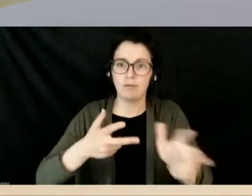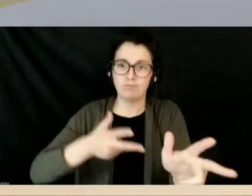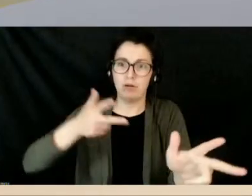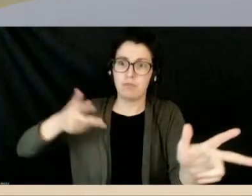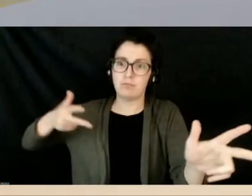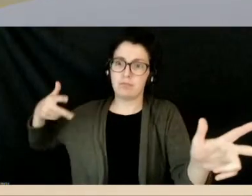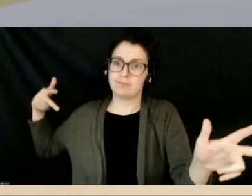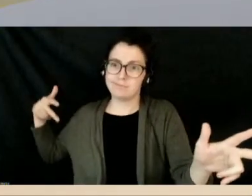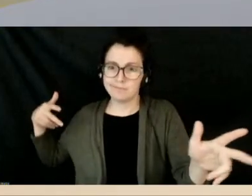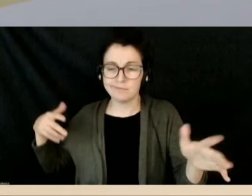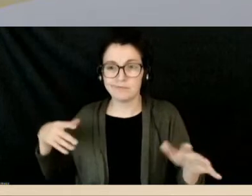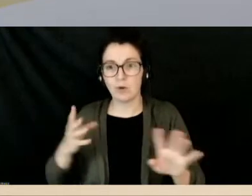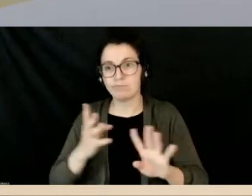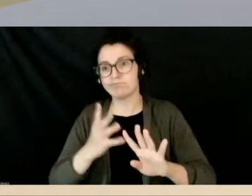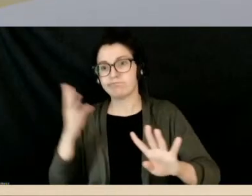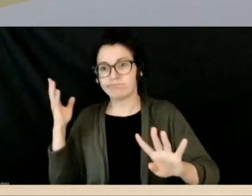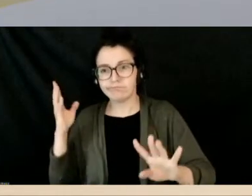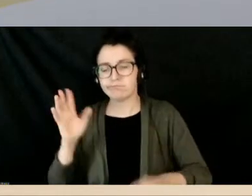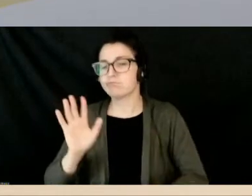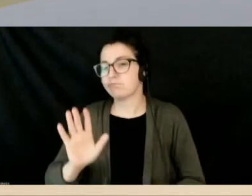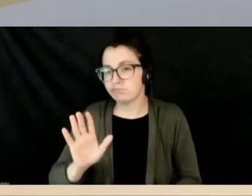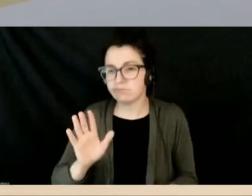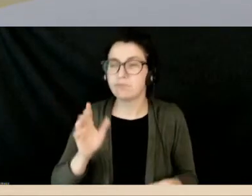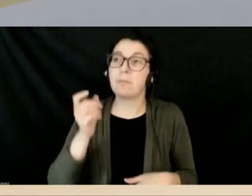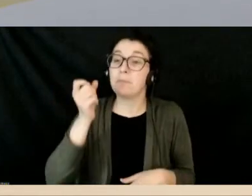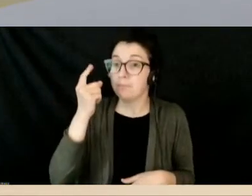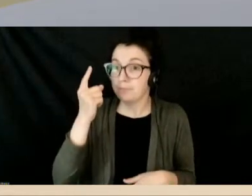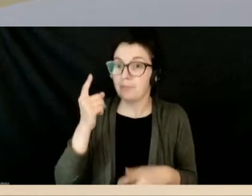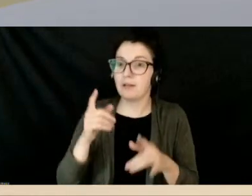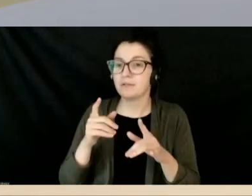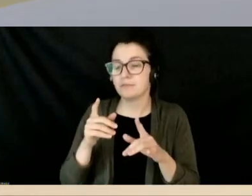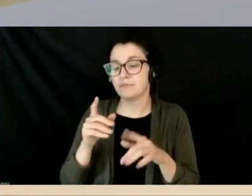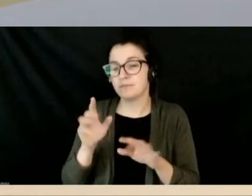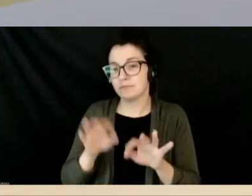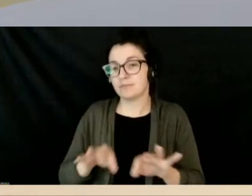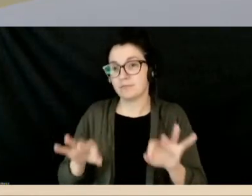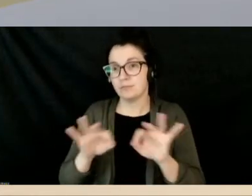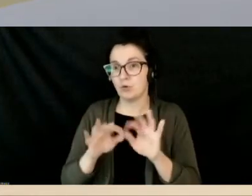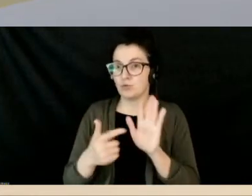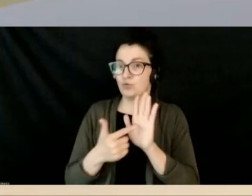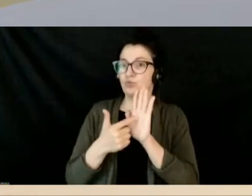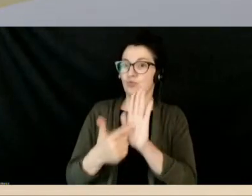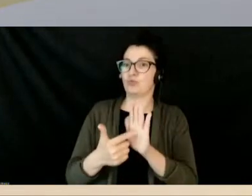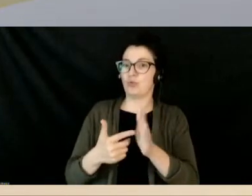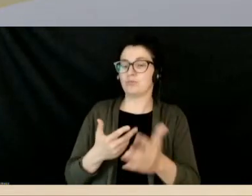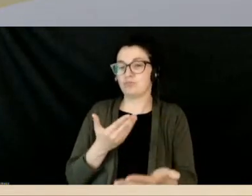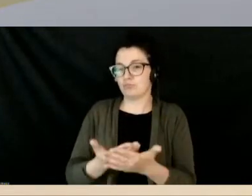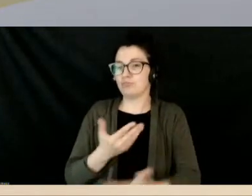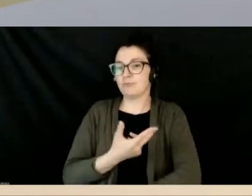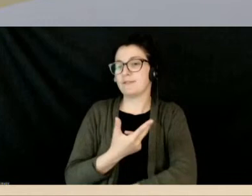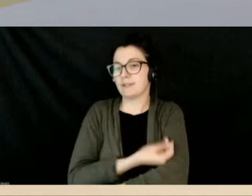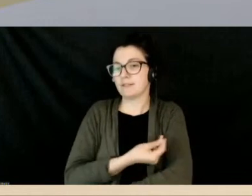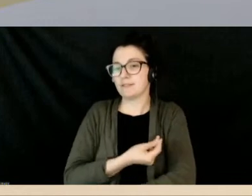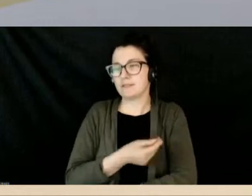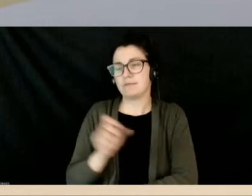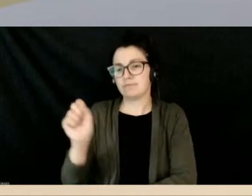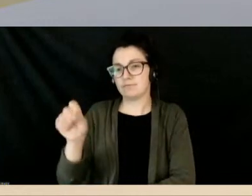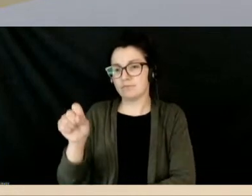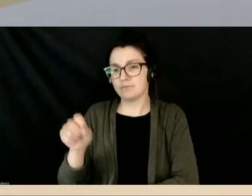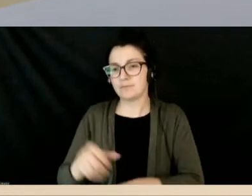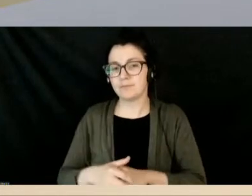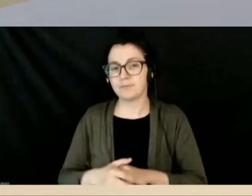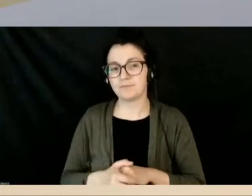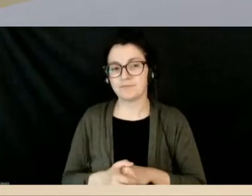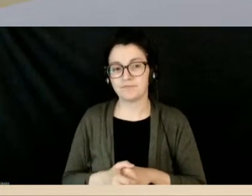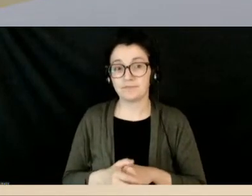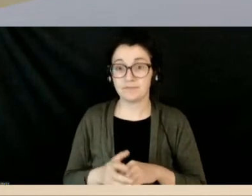but certainly vaccination status will be important, but the details around